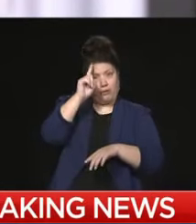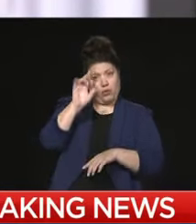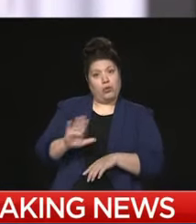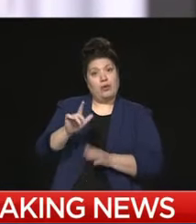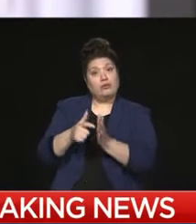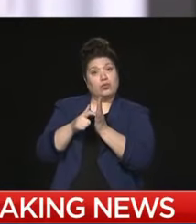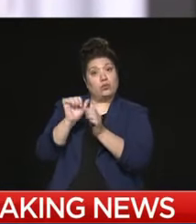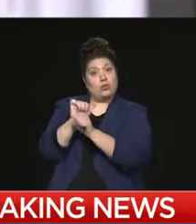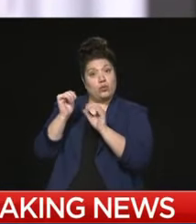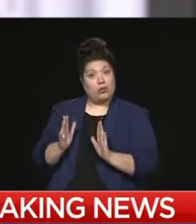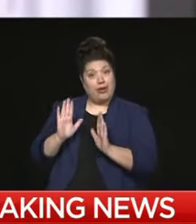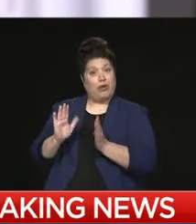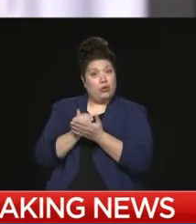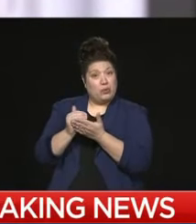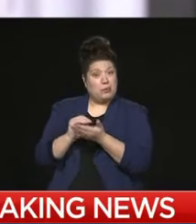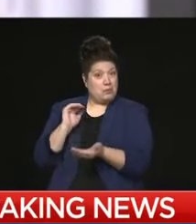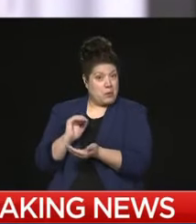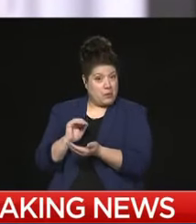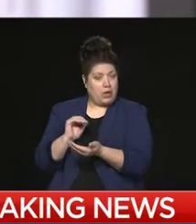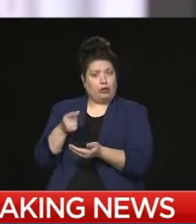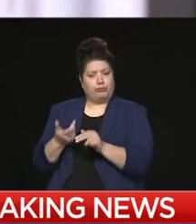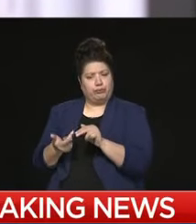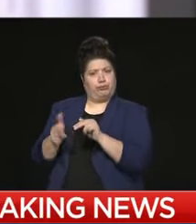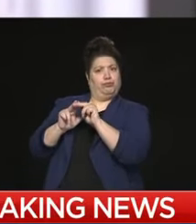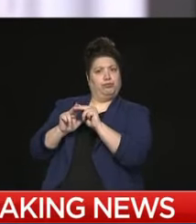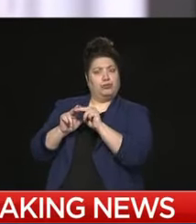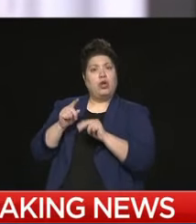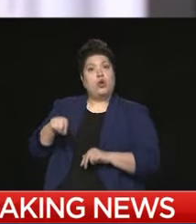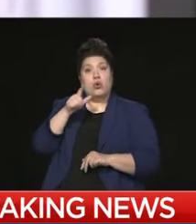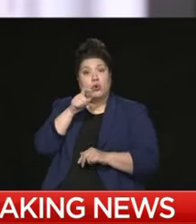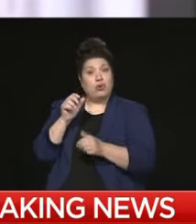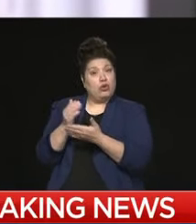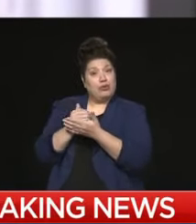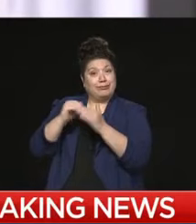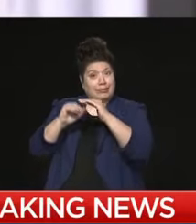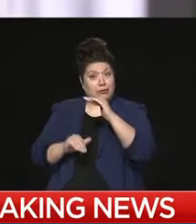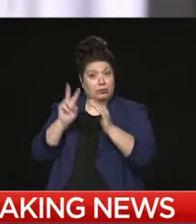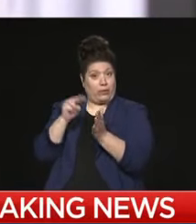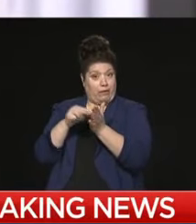than $2,500 a month. Auxiliary nurses,